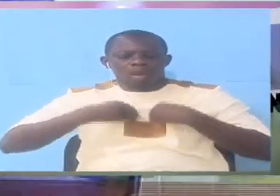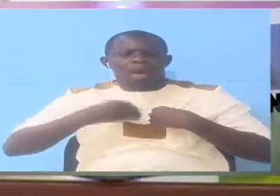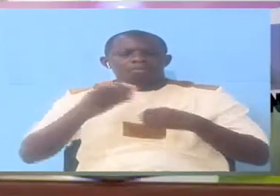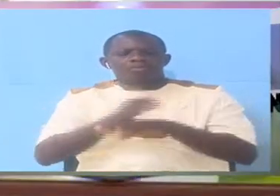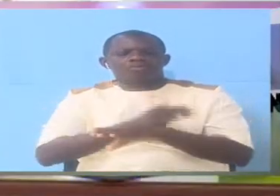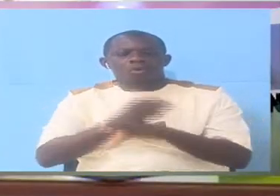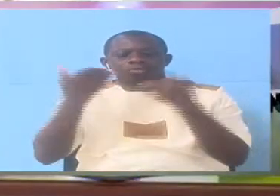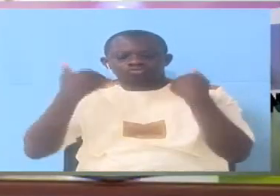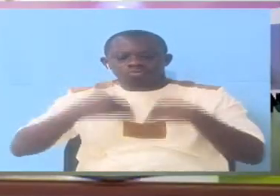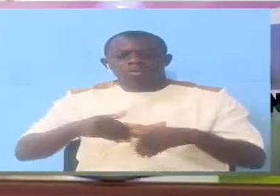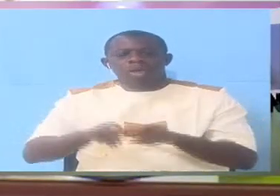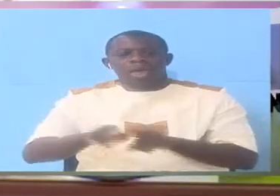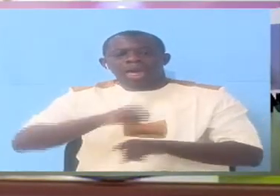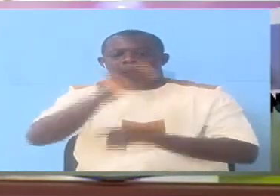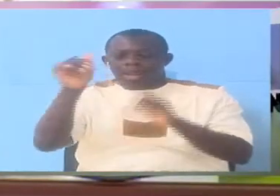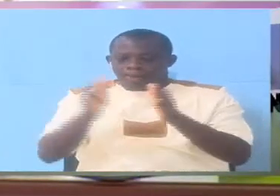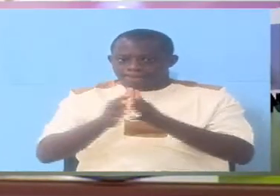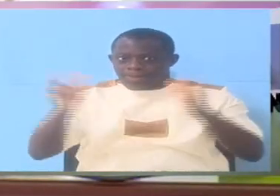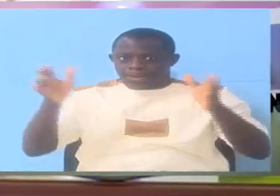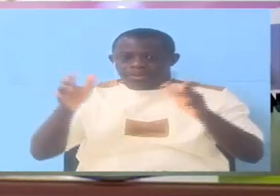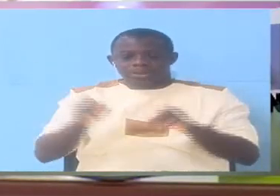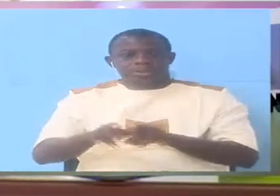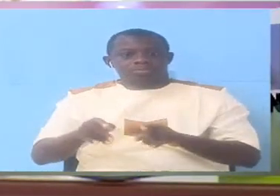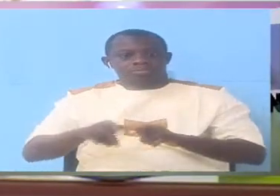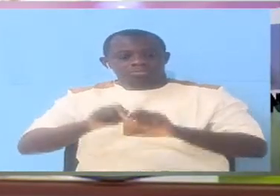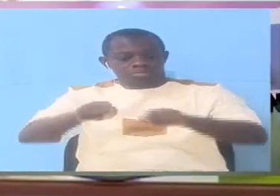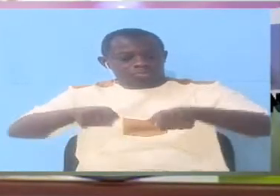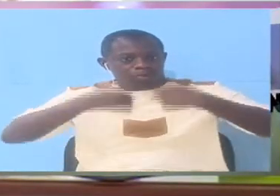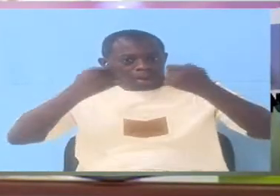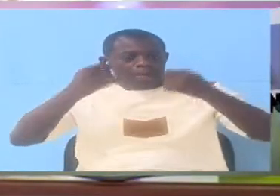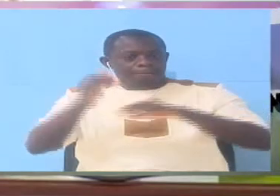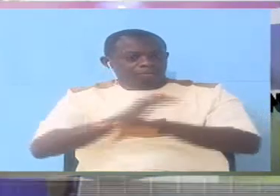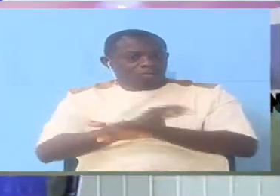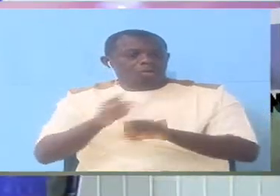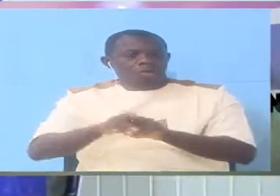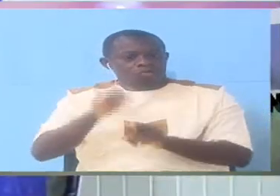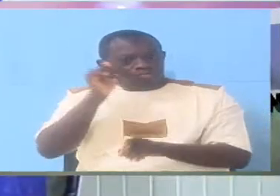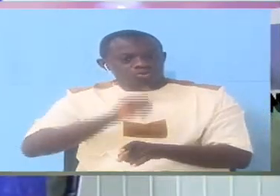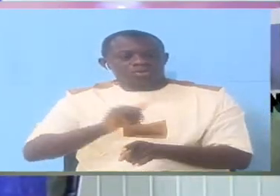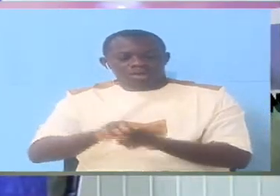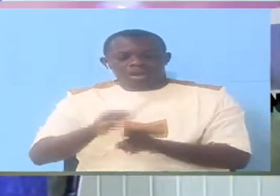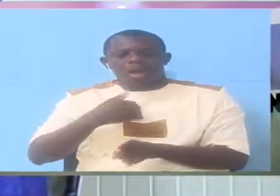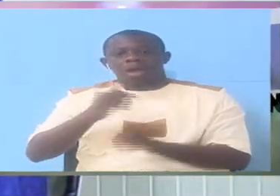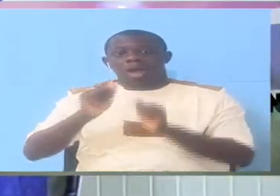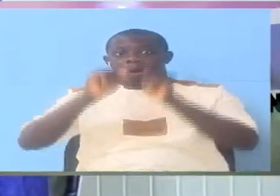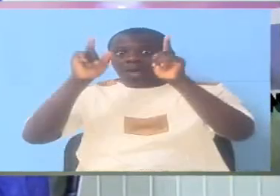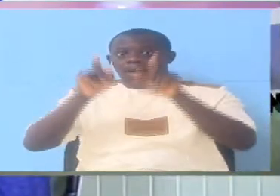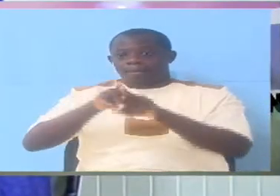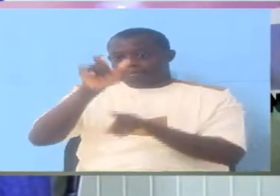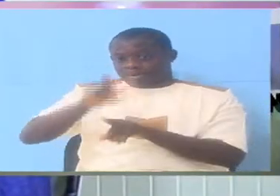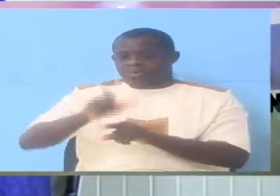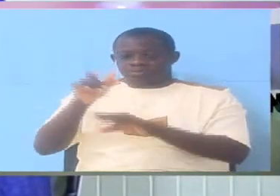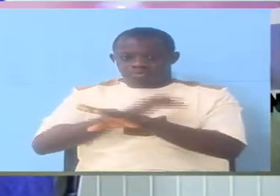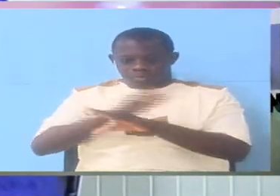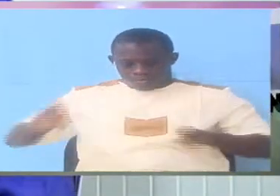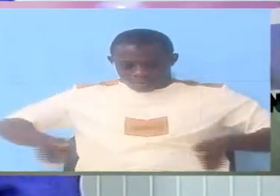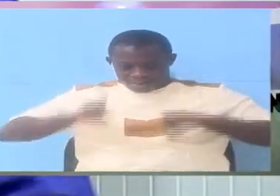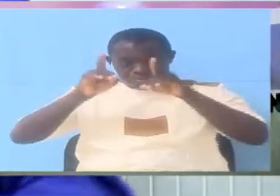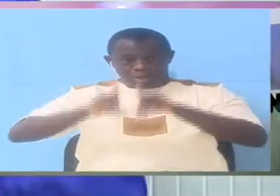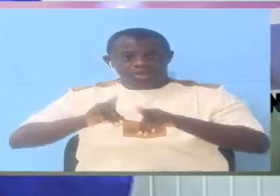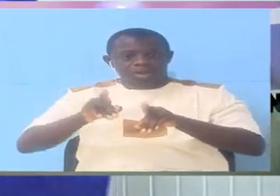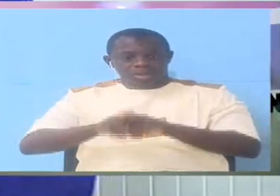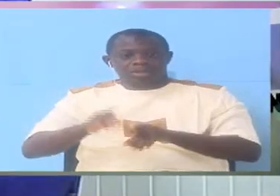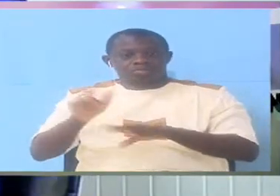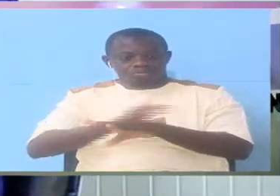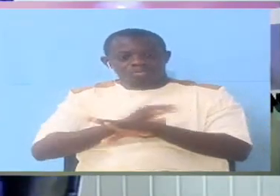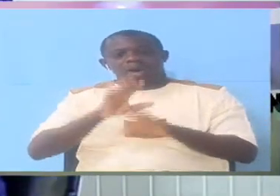also a big gown-like trouser. And I was made aware that he too was participating in the festivities at the